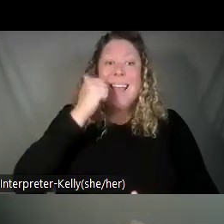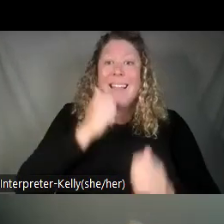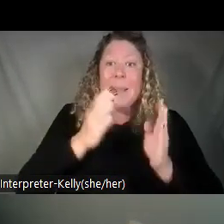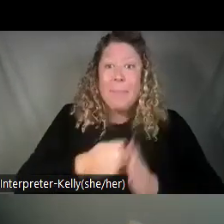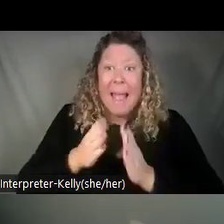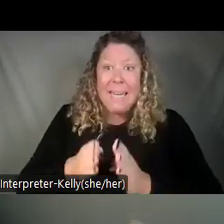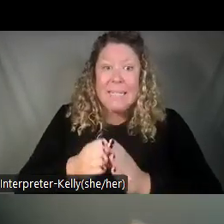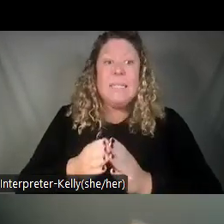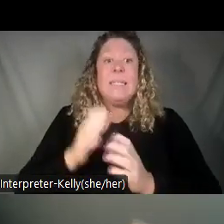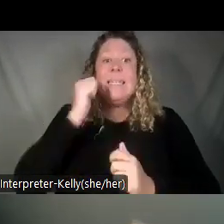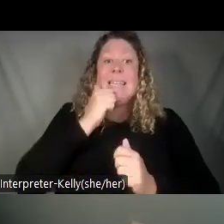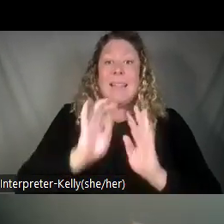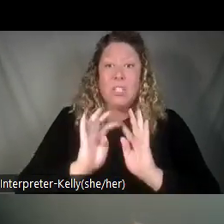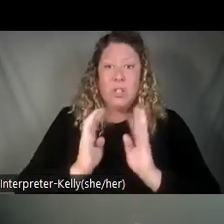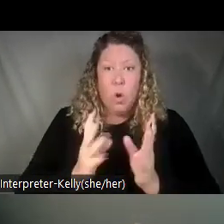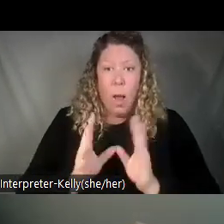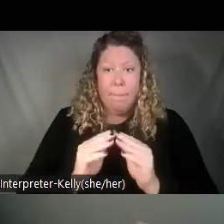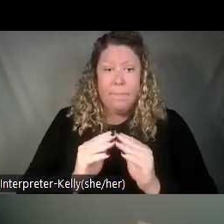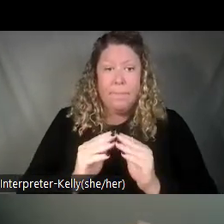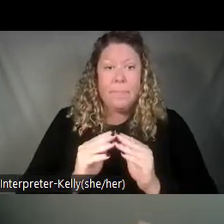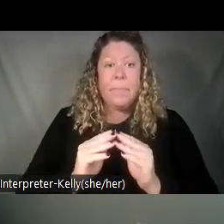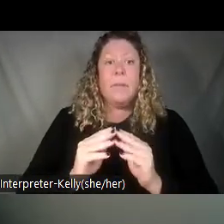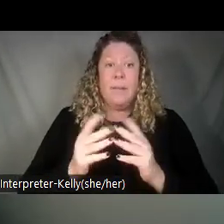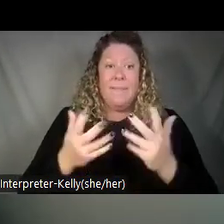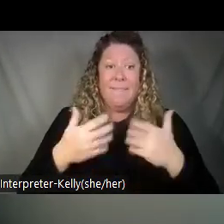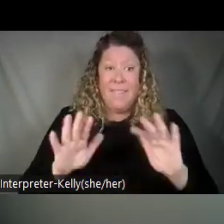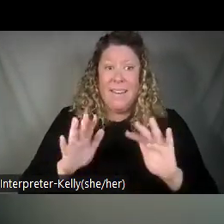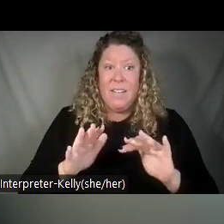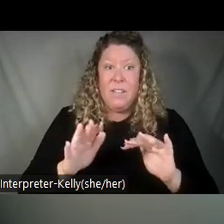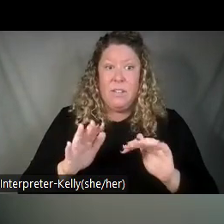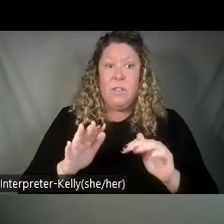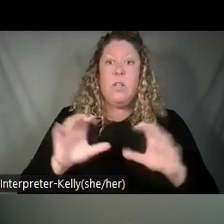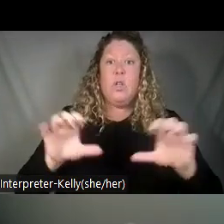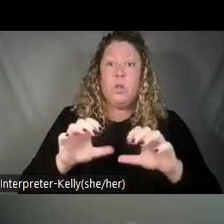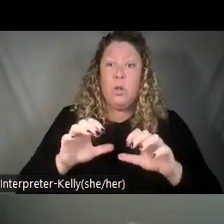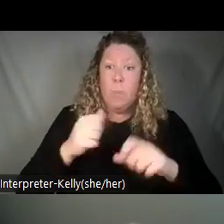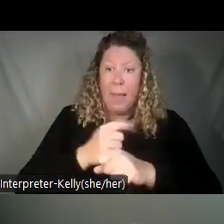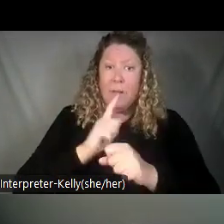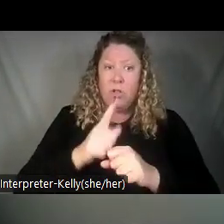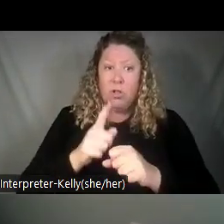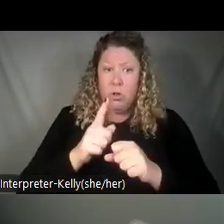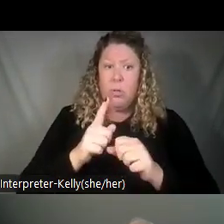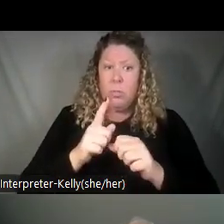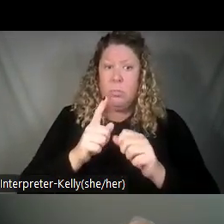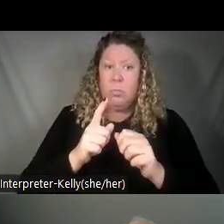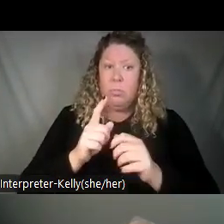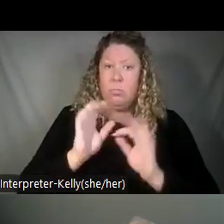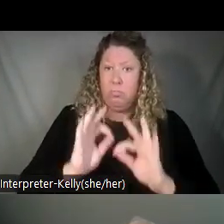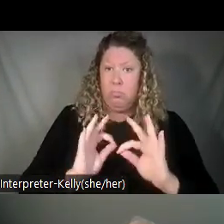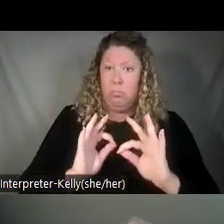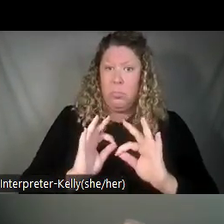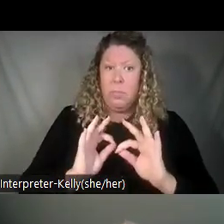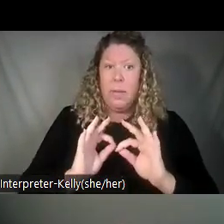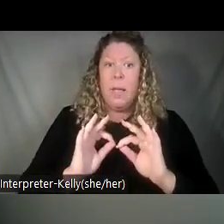a smaller work set. And then when you're done, you go through and you make sure it gets done right, that the team has